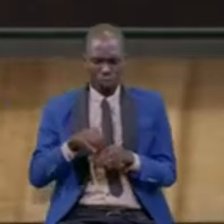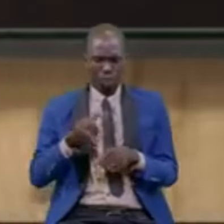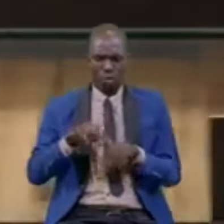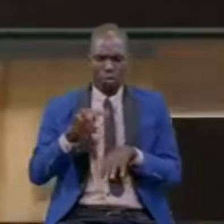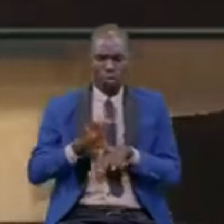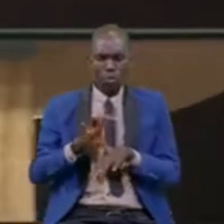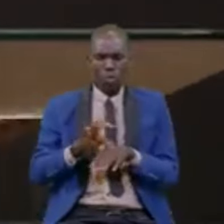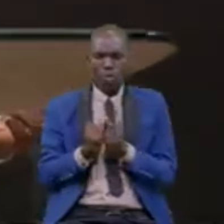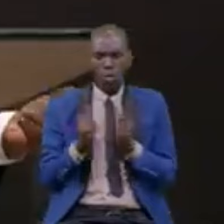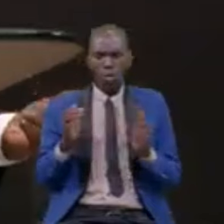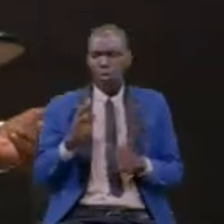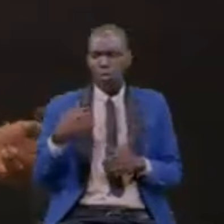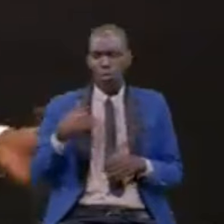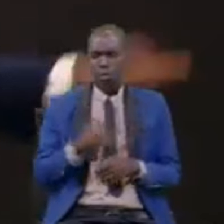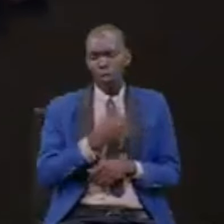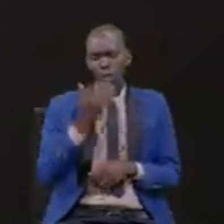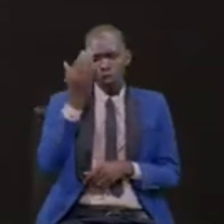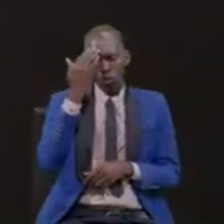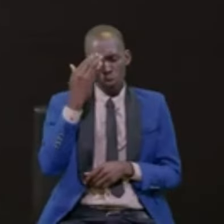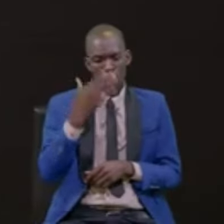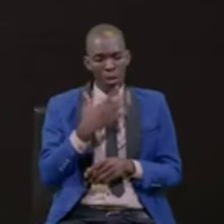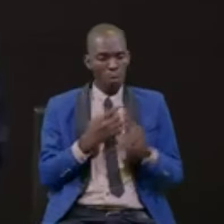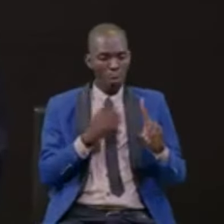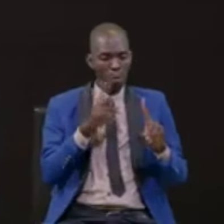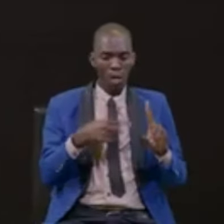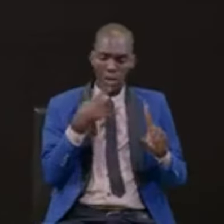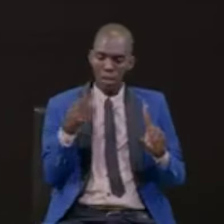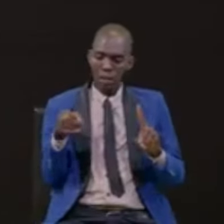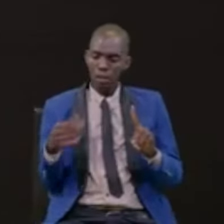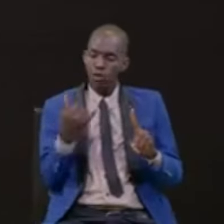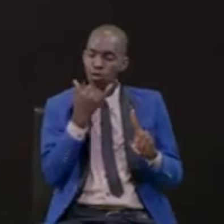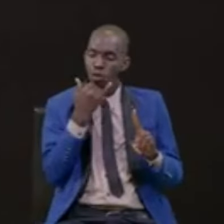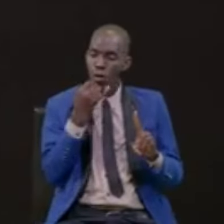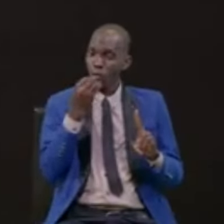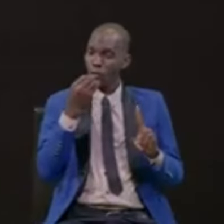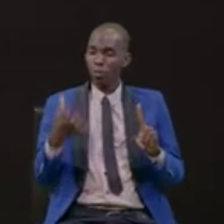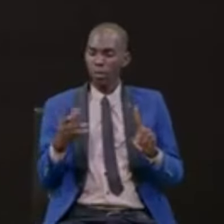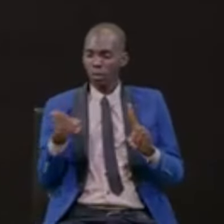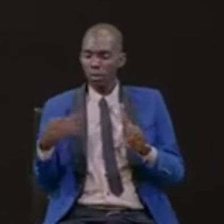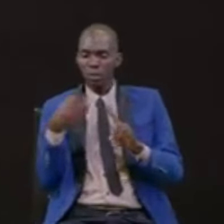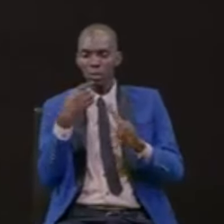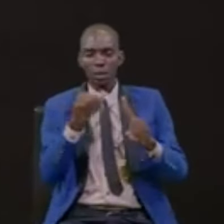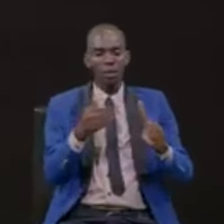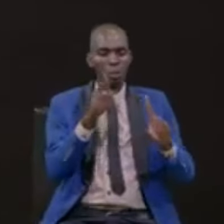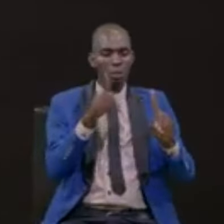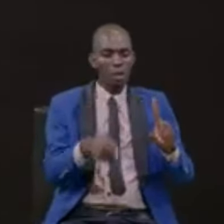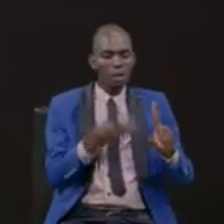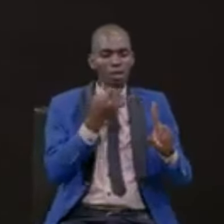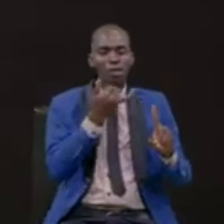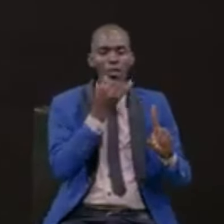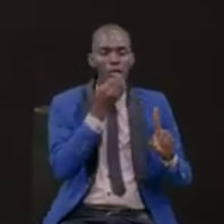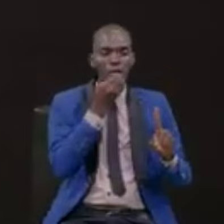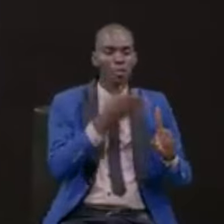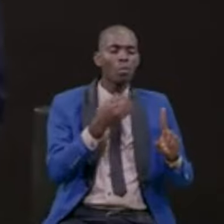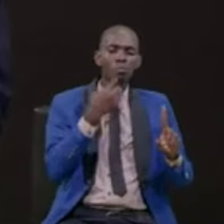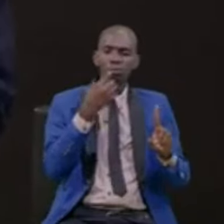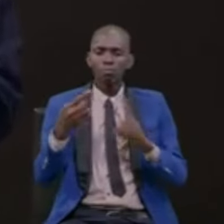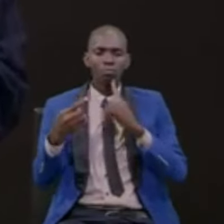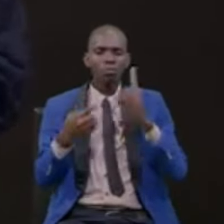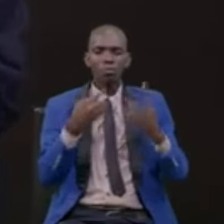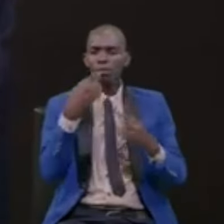other people tells another person, and the other person tells another person. And you know,